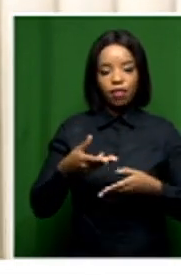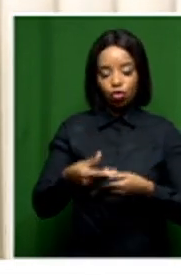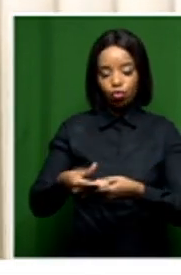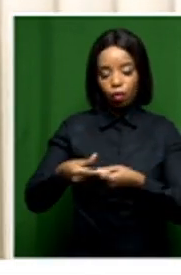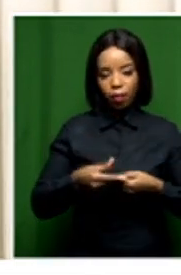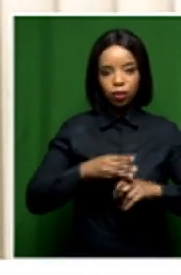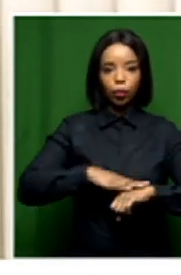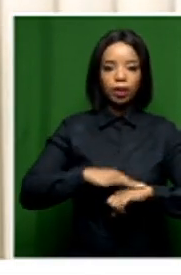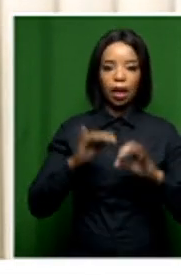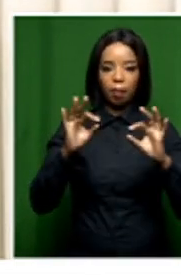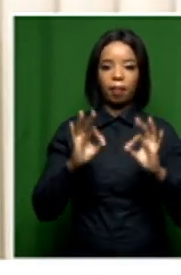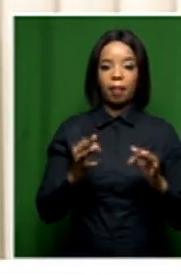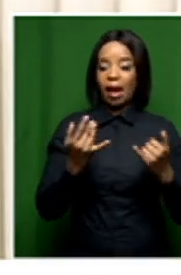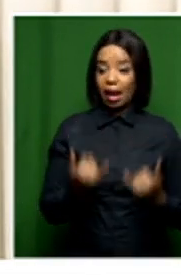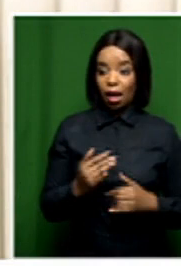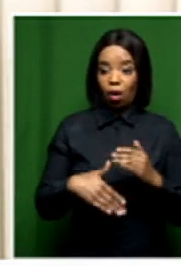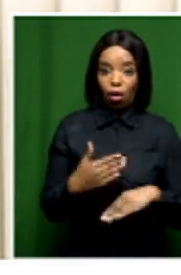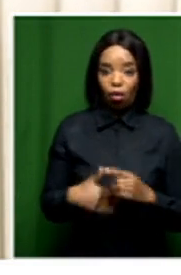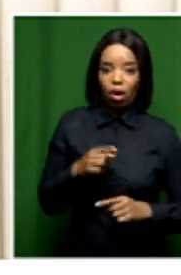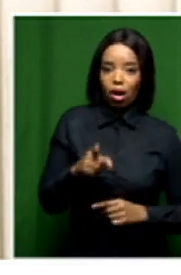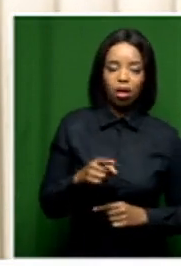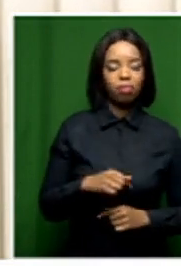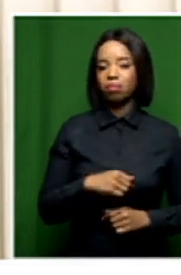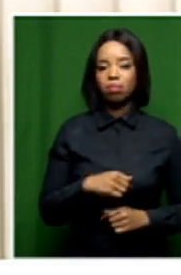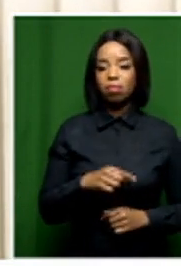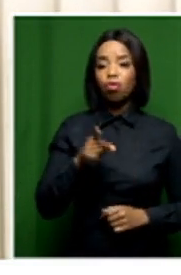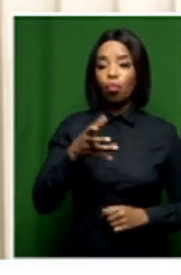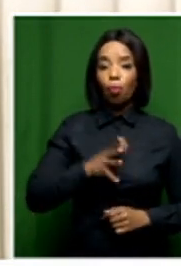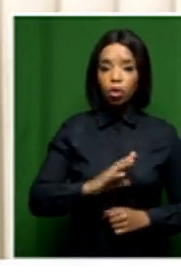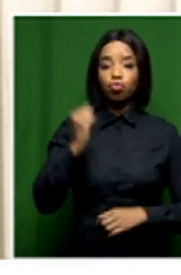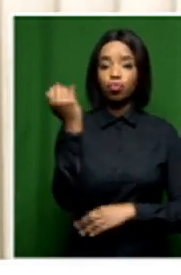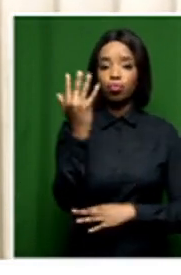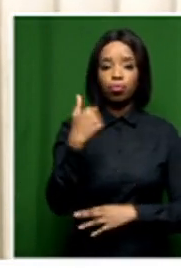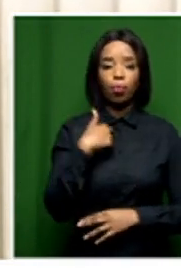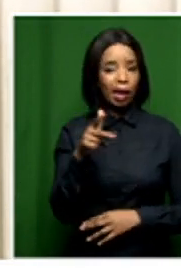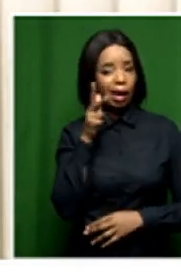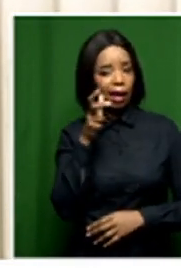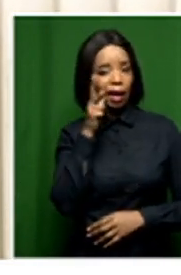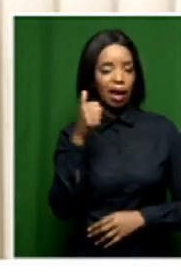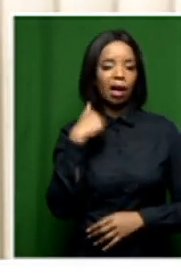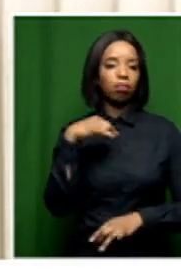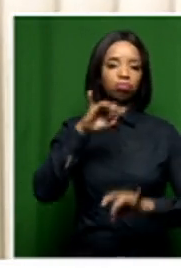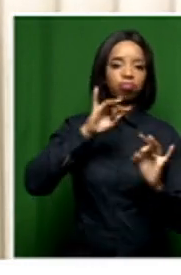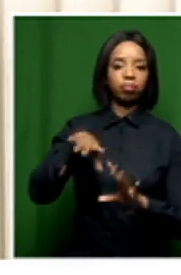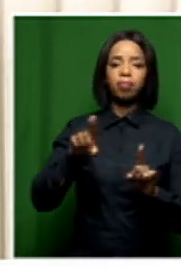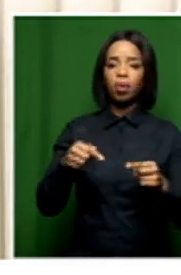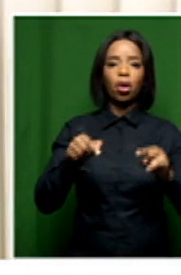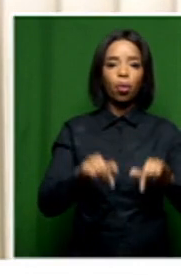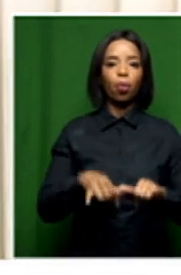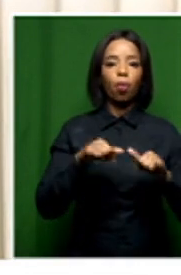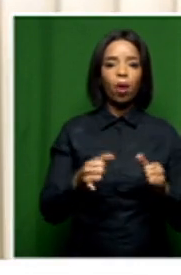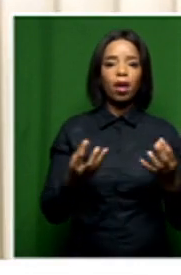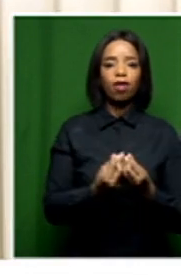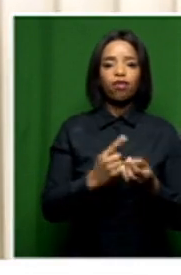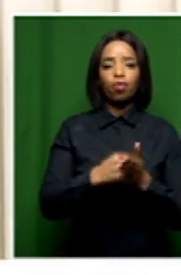entertain your submissions and we can't listen to what you have to say to us. We shouldn't have waited up until a few weeks up until the final